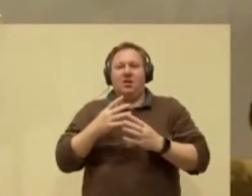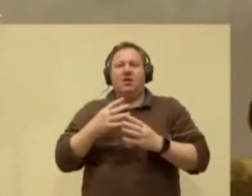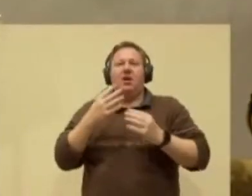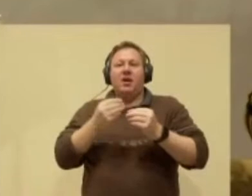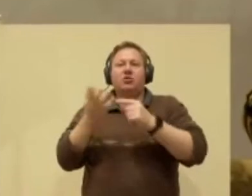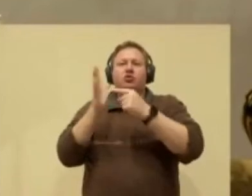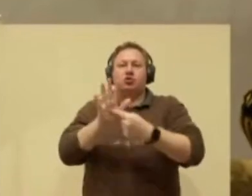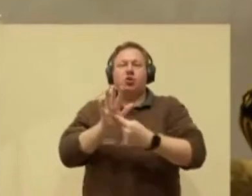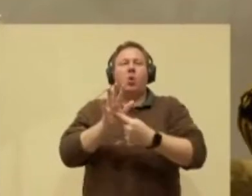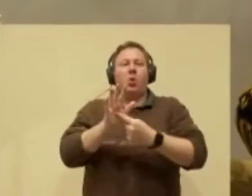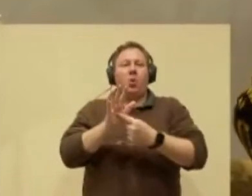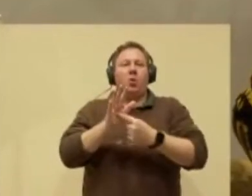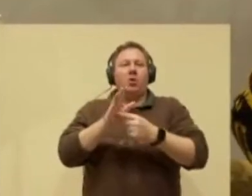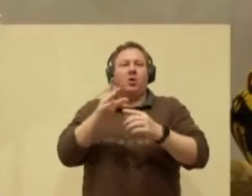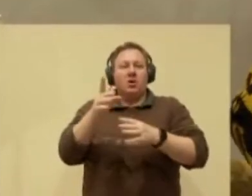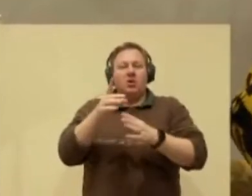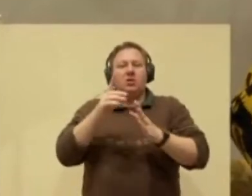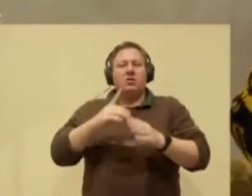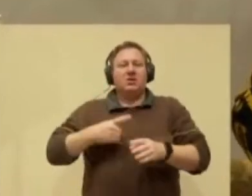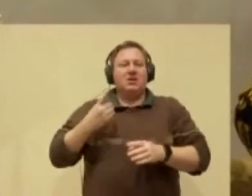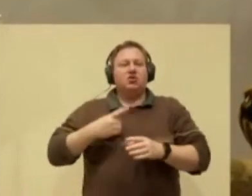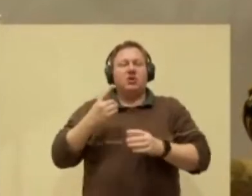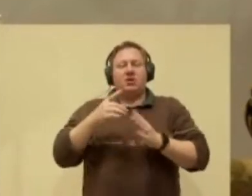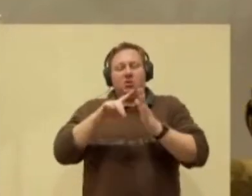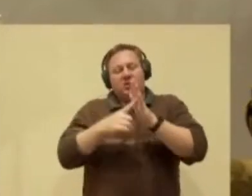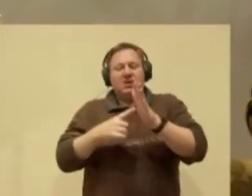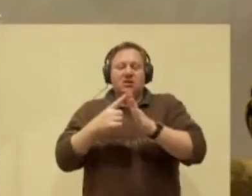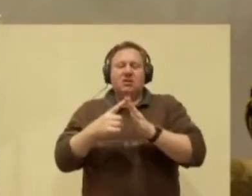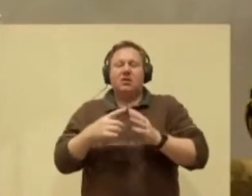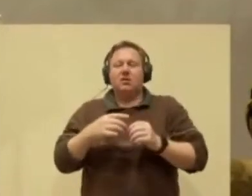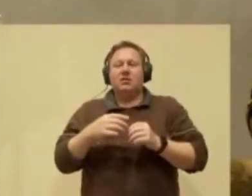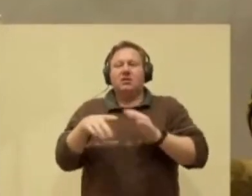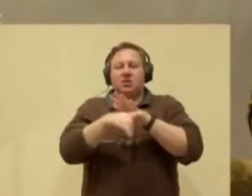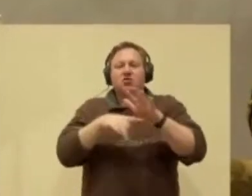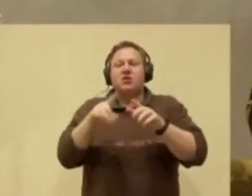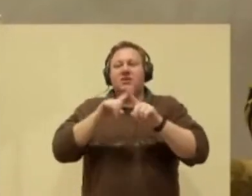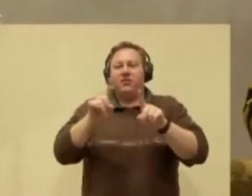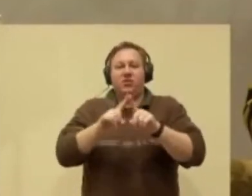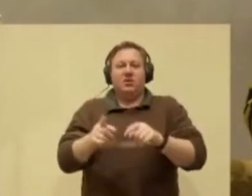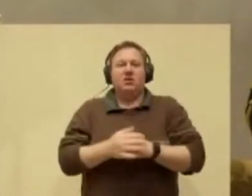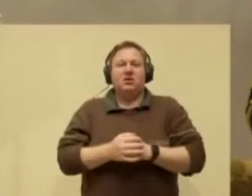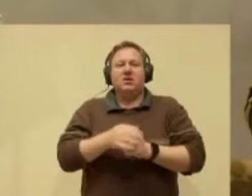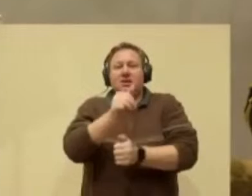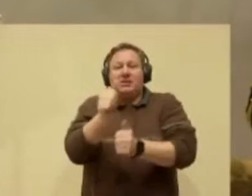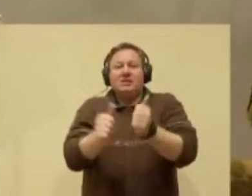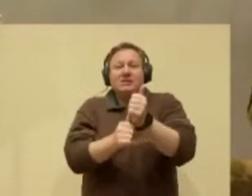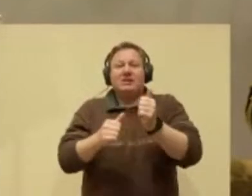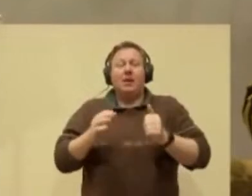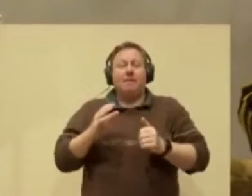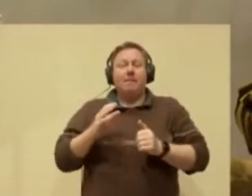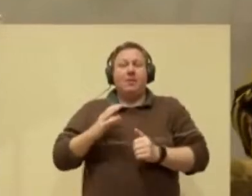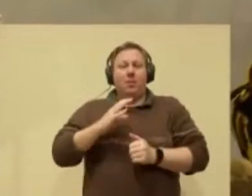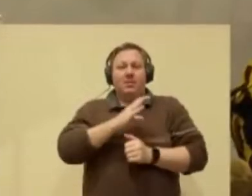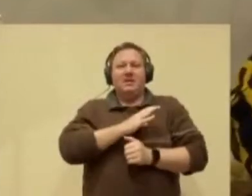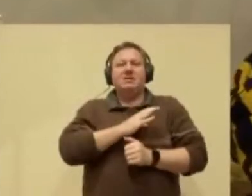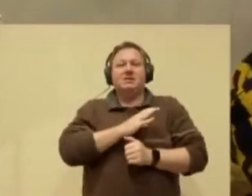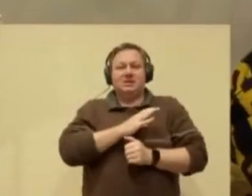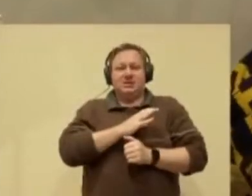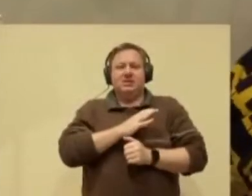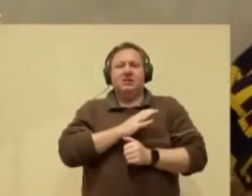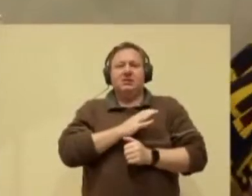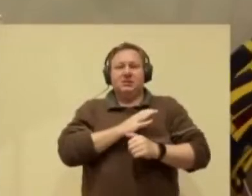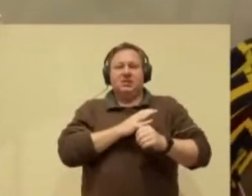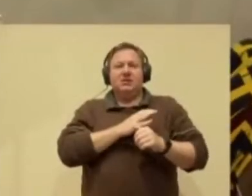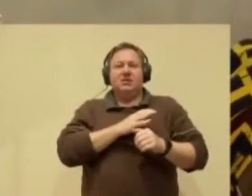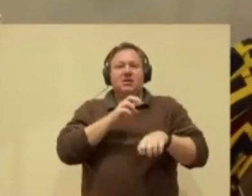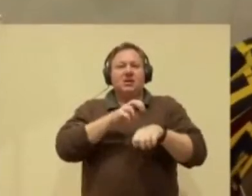district we have then assigned ourselves a subcommittee that will be working on demography and the mainstreaming of